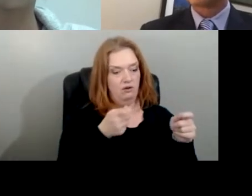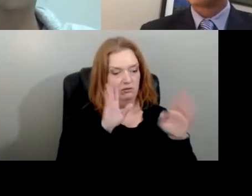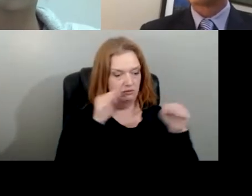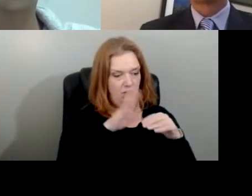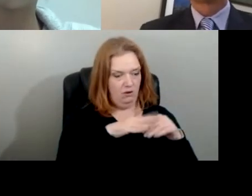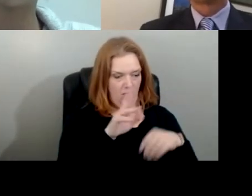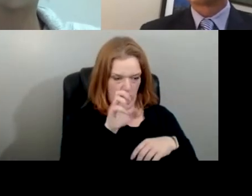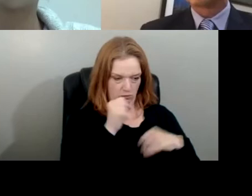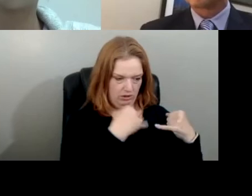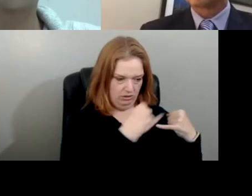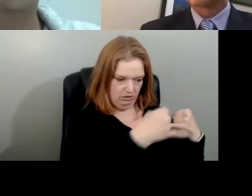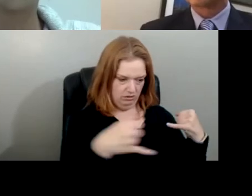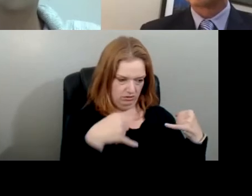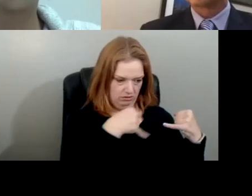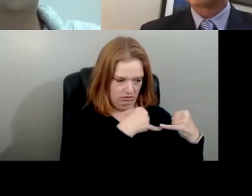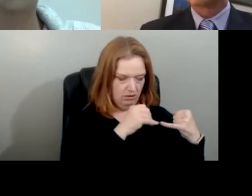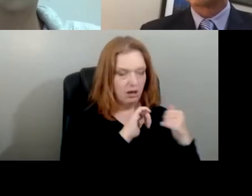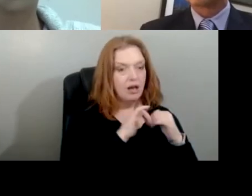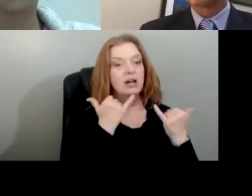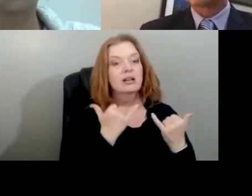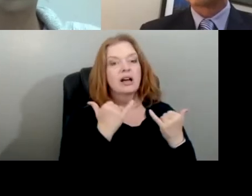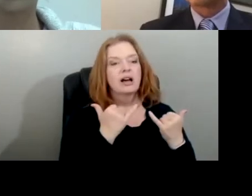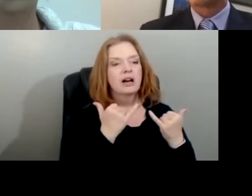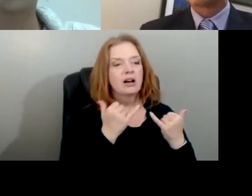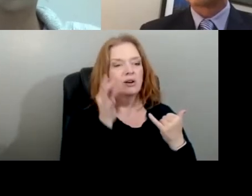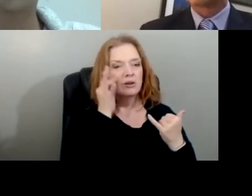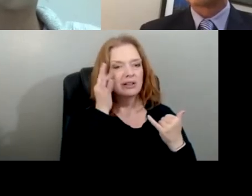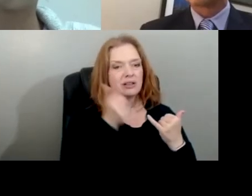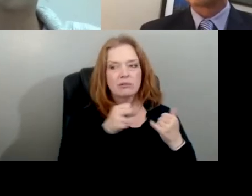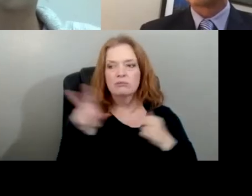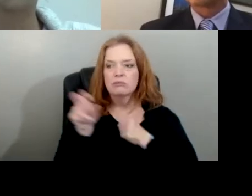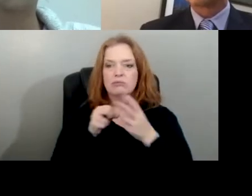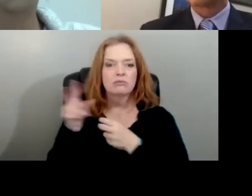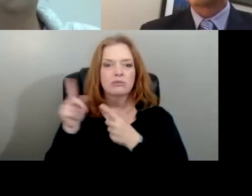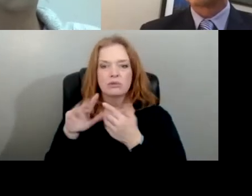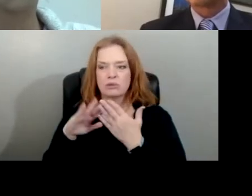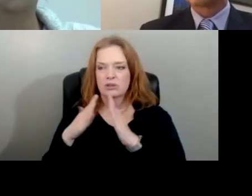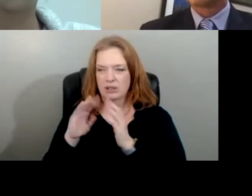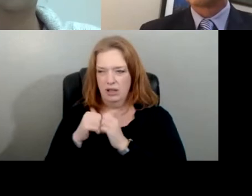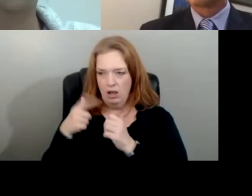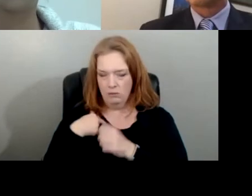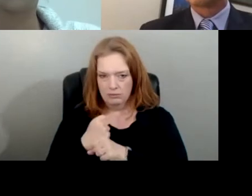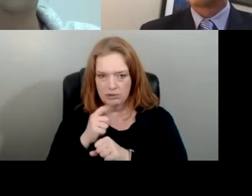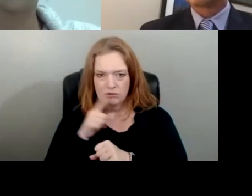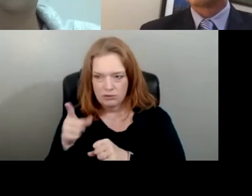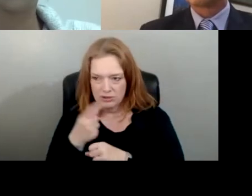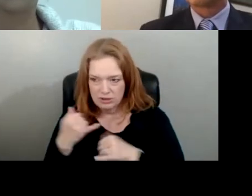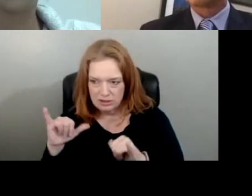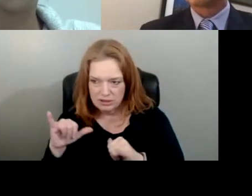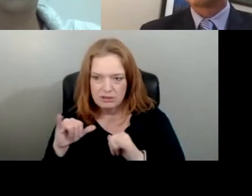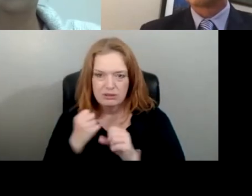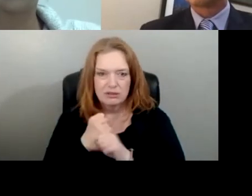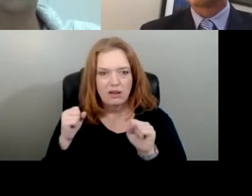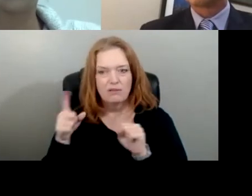that is in the city? Like, how are they taken care of? How are they protected? How do we ensure their safety despite them not being within